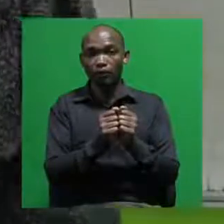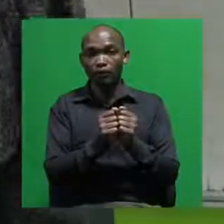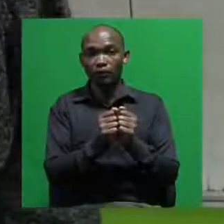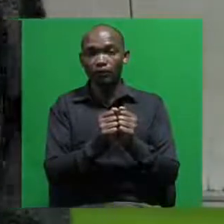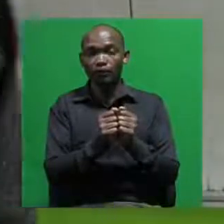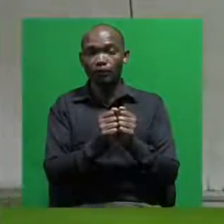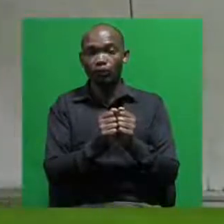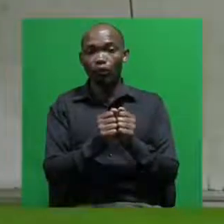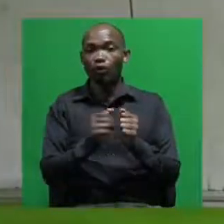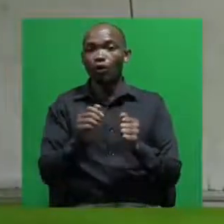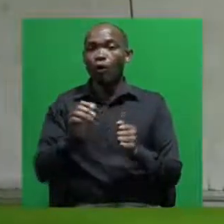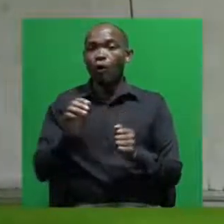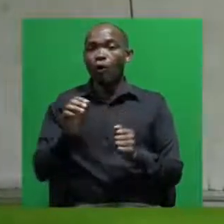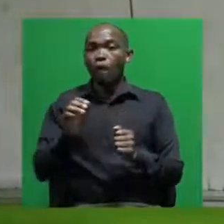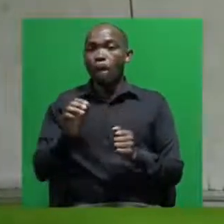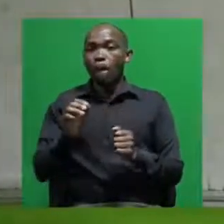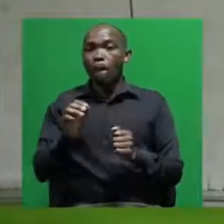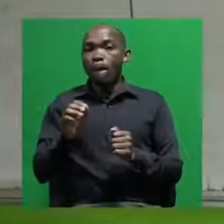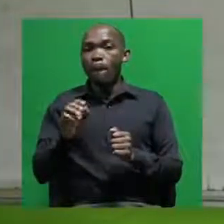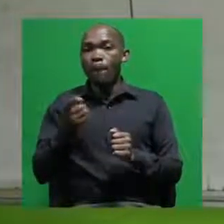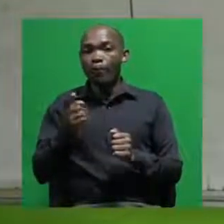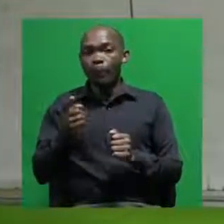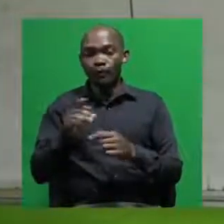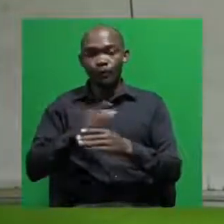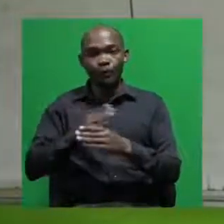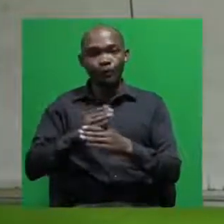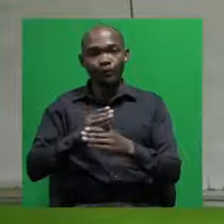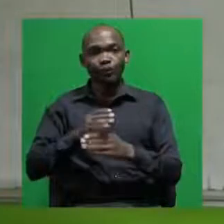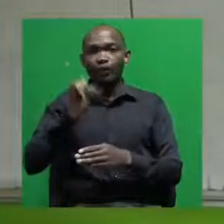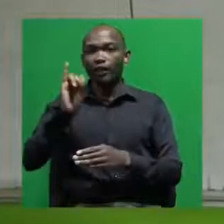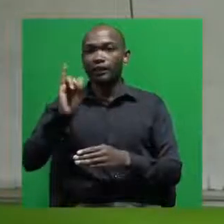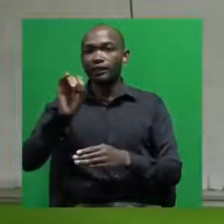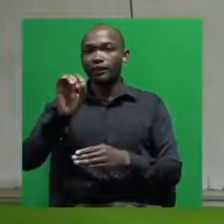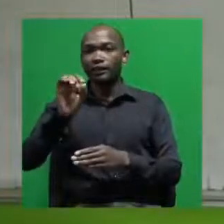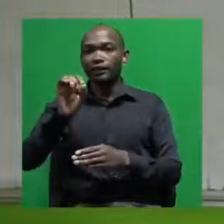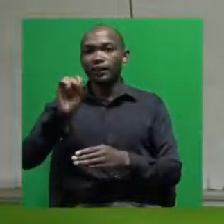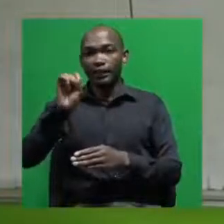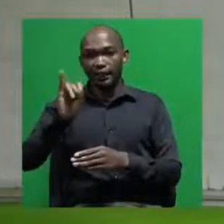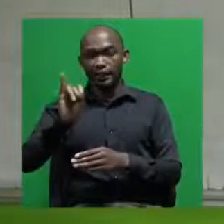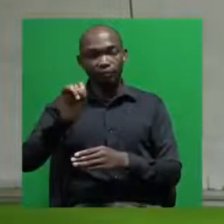what about the SI unit?